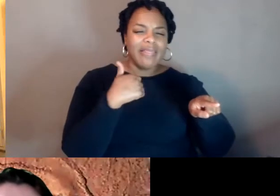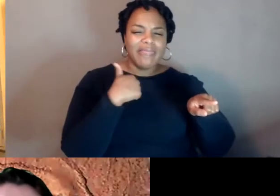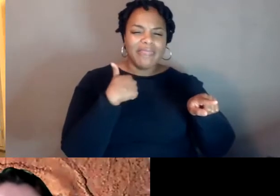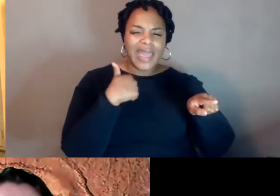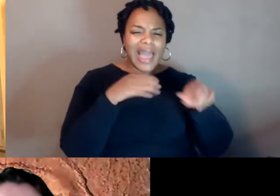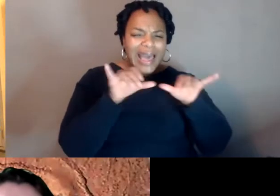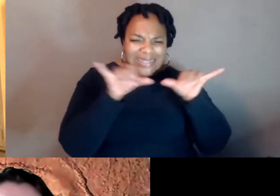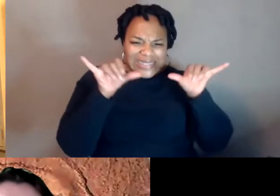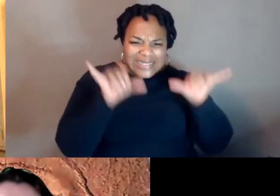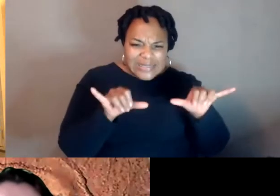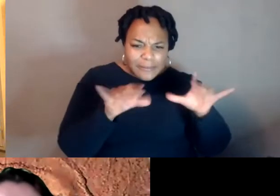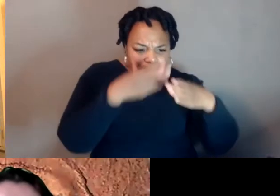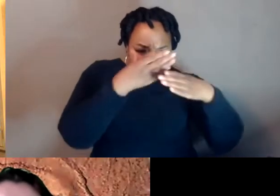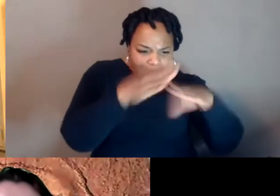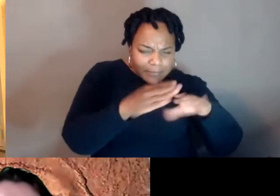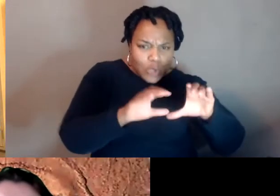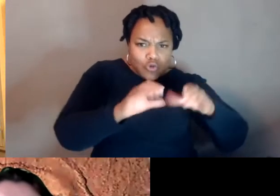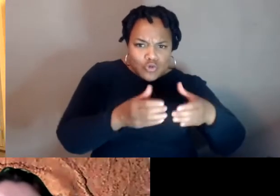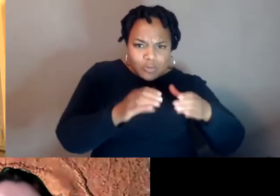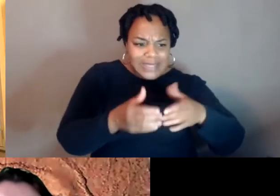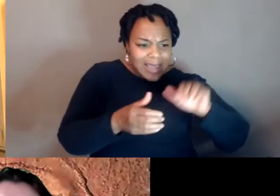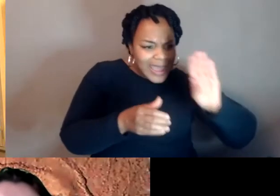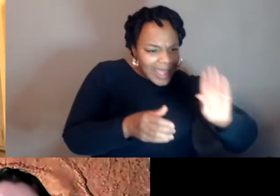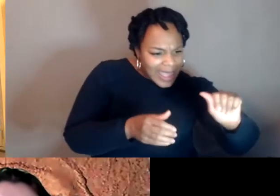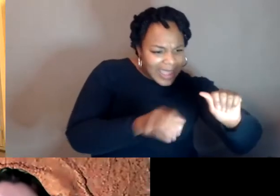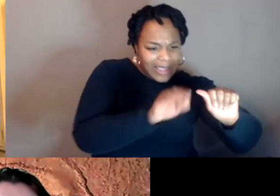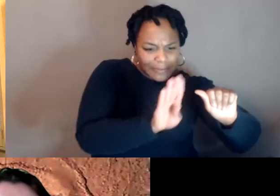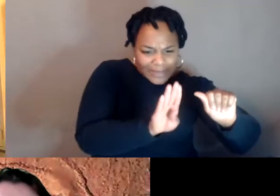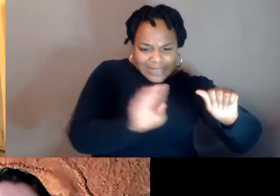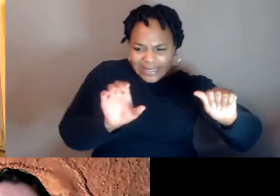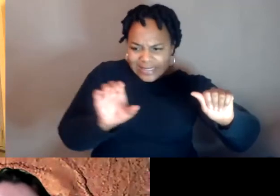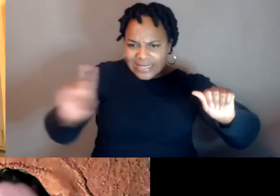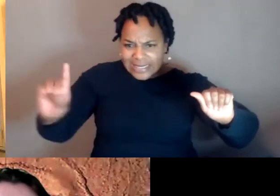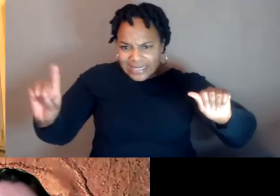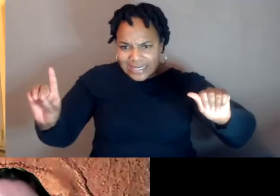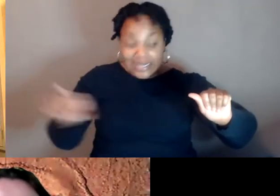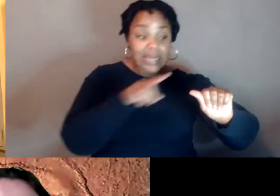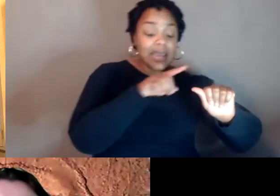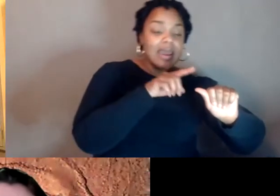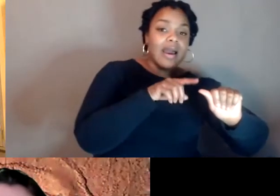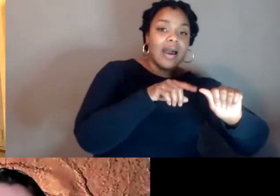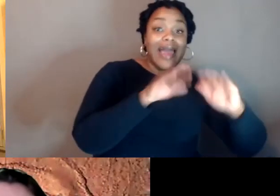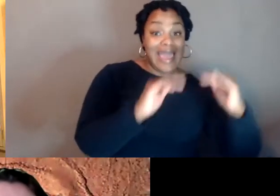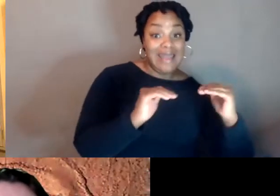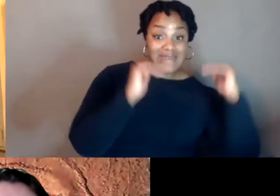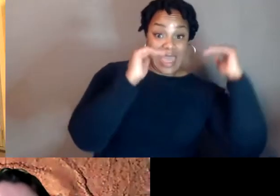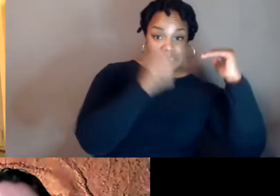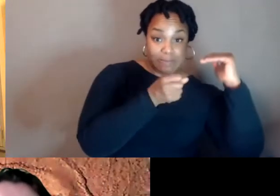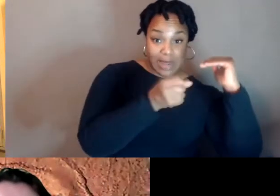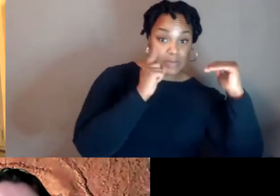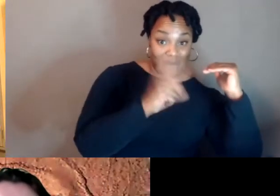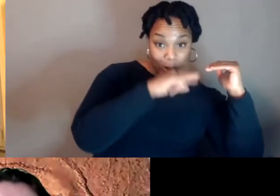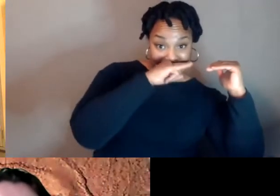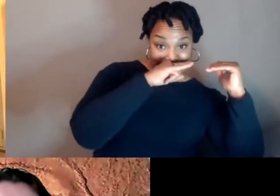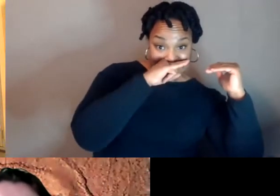four groups, advanced, placement, A, B, and C. And most of the C